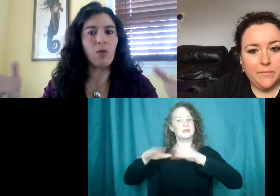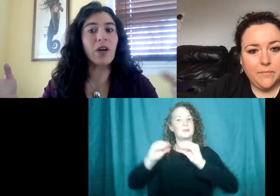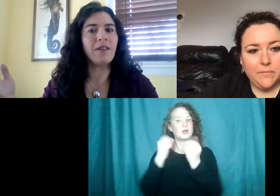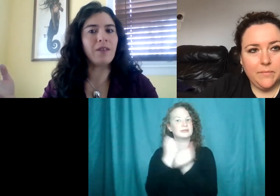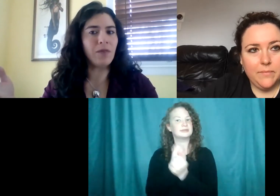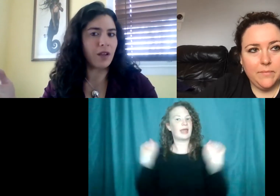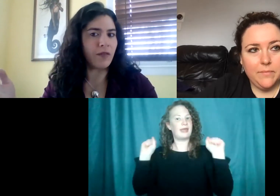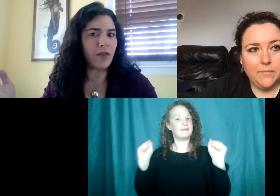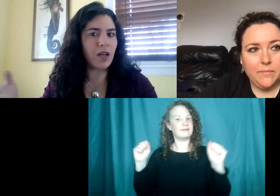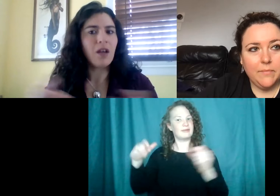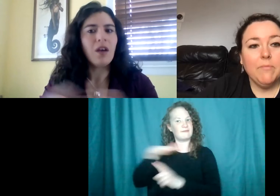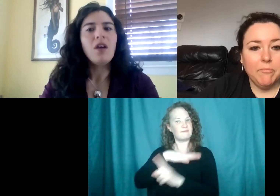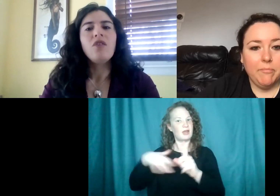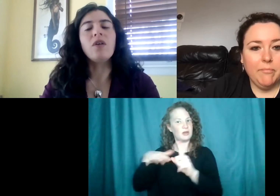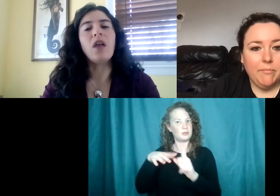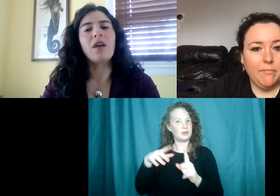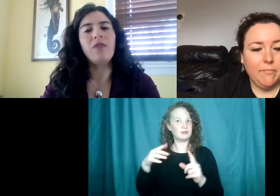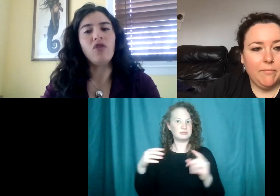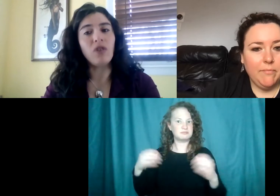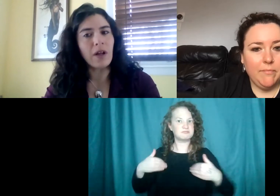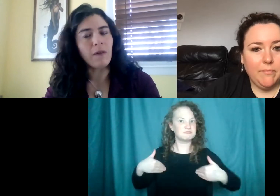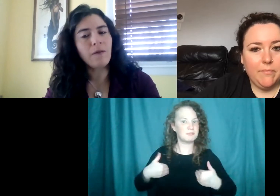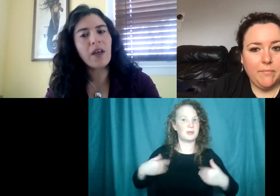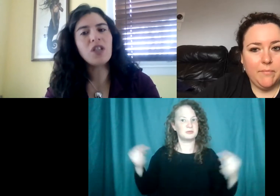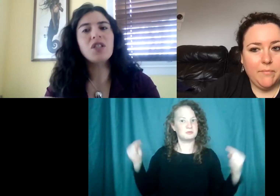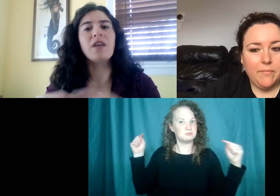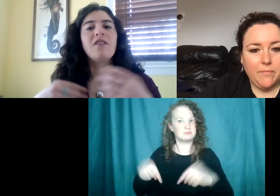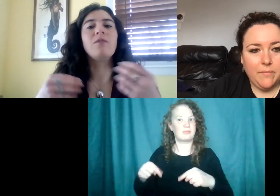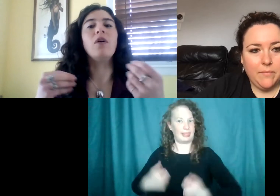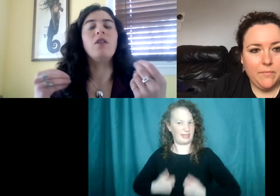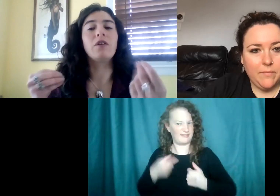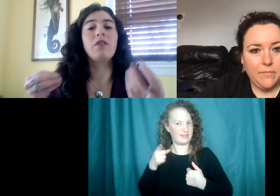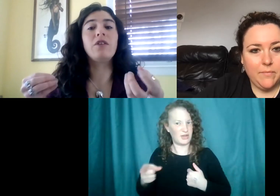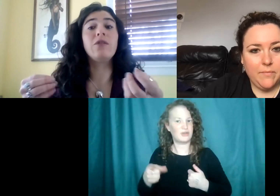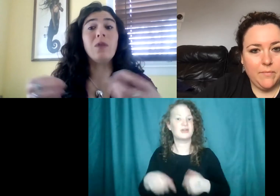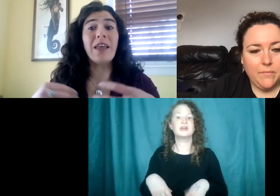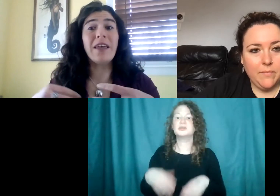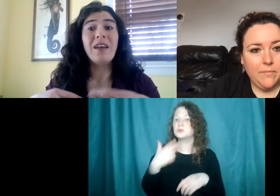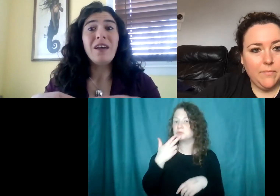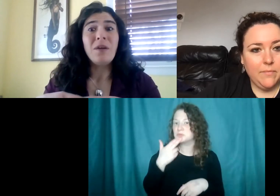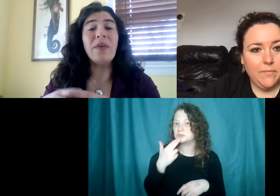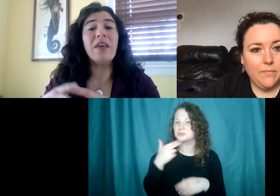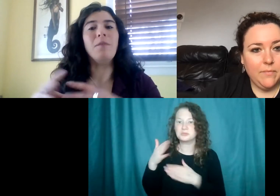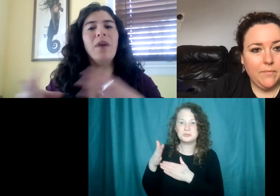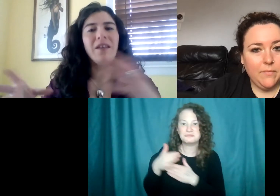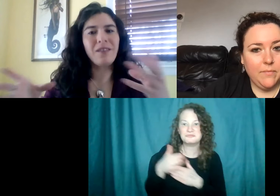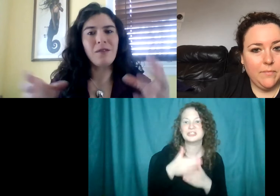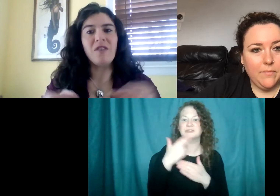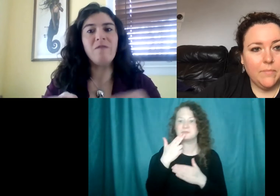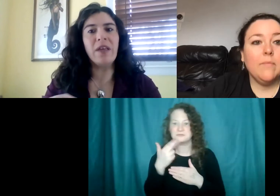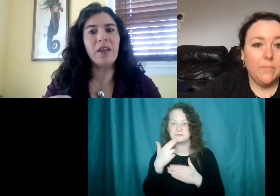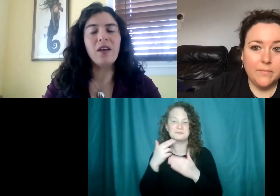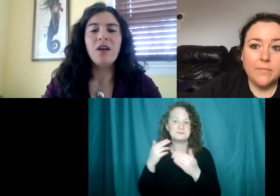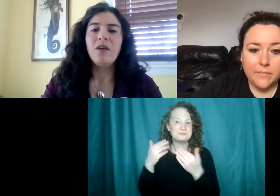for organisms to live in. So a lot of the juvenile fish and the smaller critters will like being